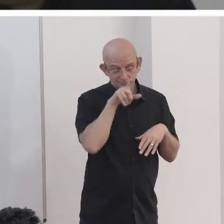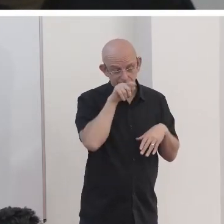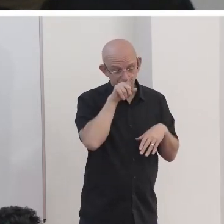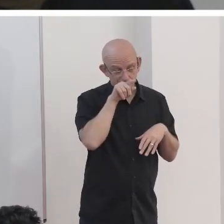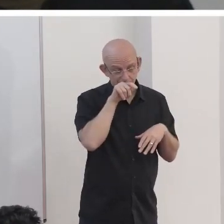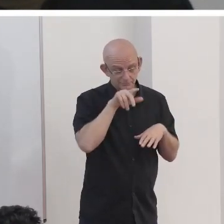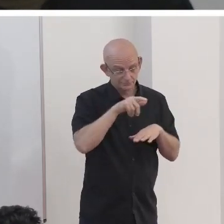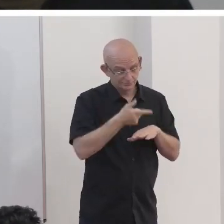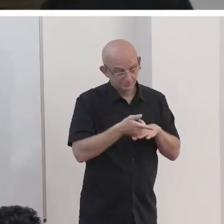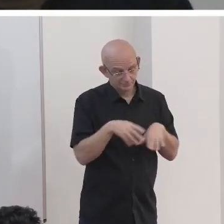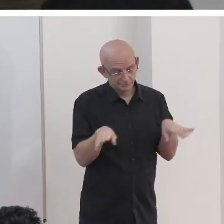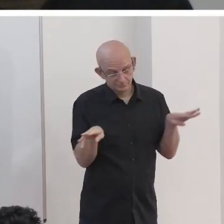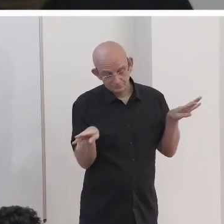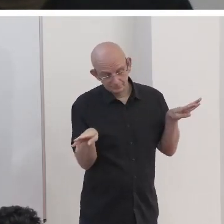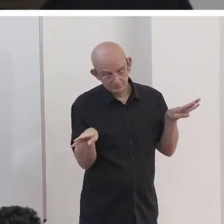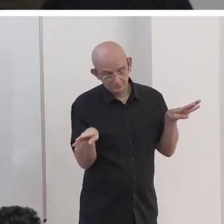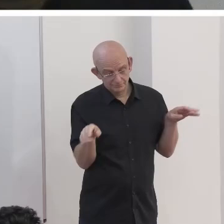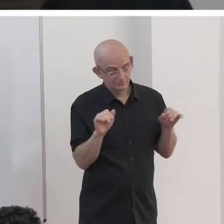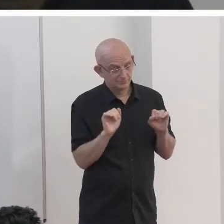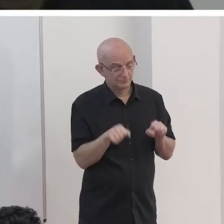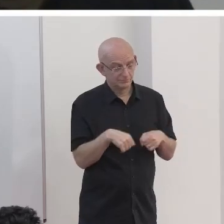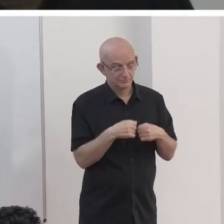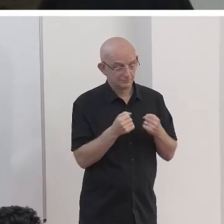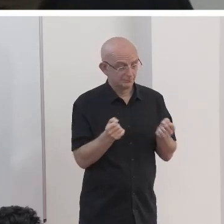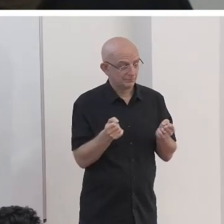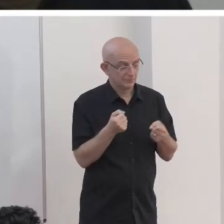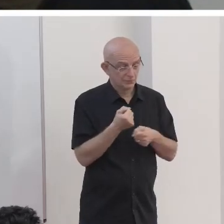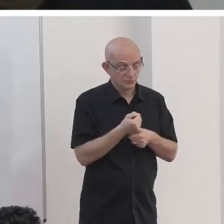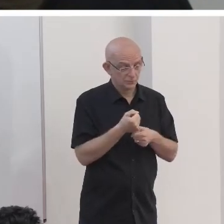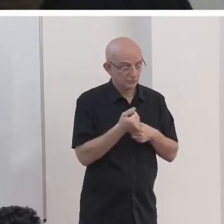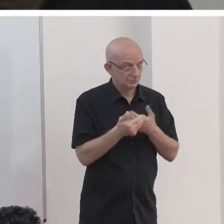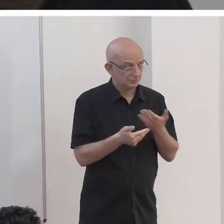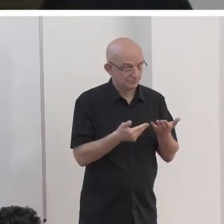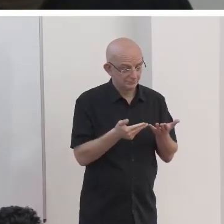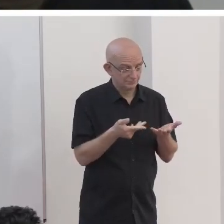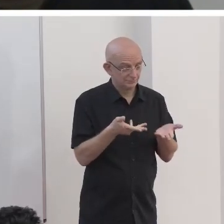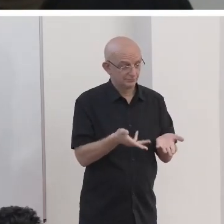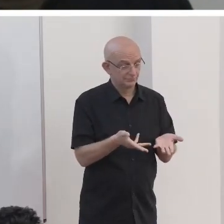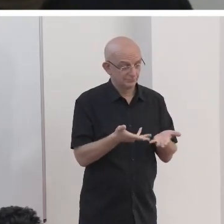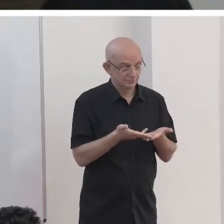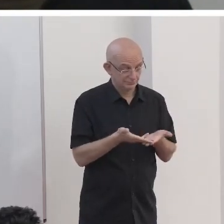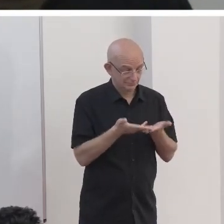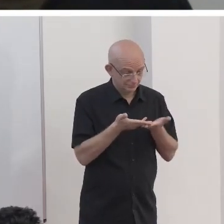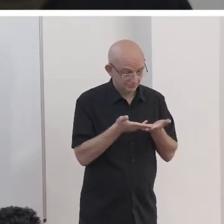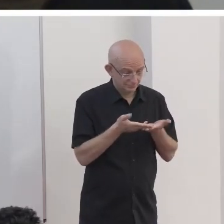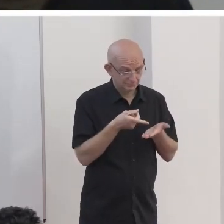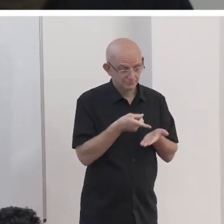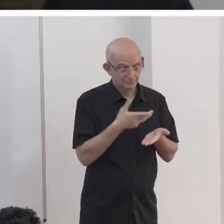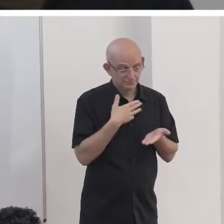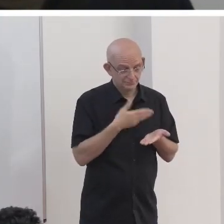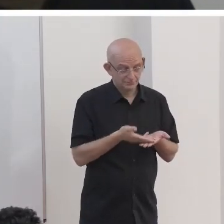And does it need help? It needs, right? So actually, it is trying to come towards you to get